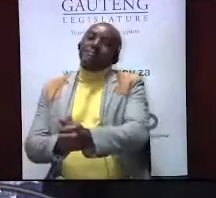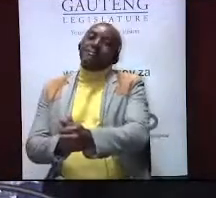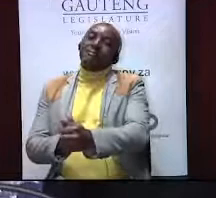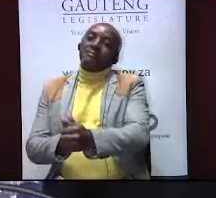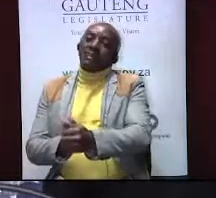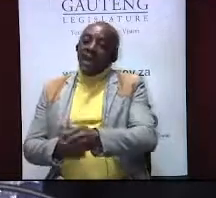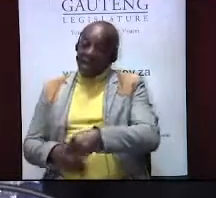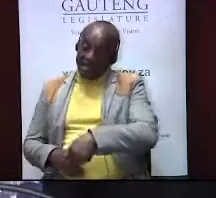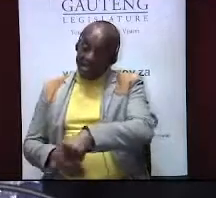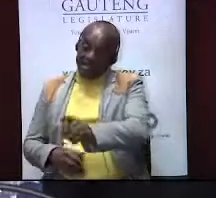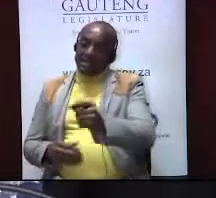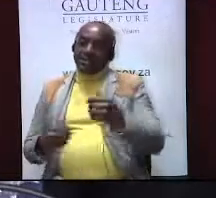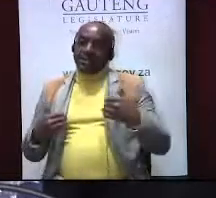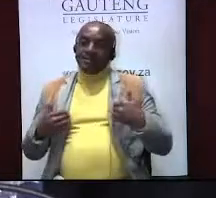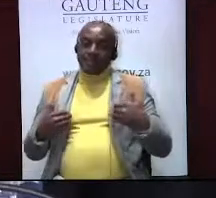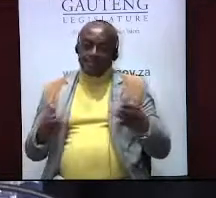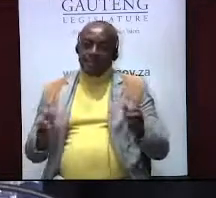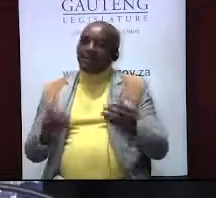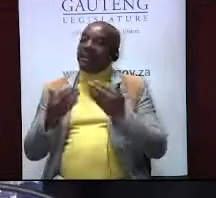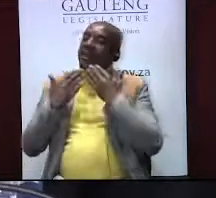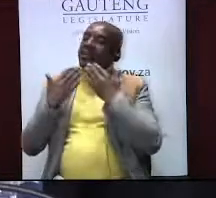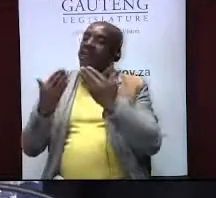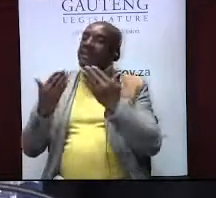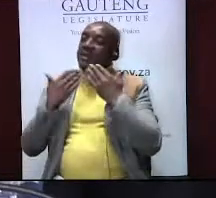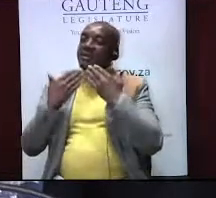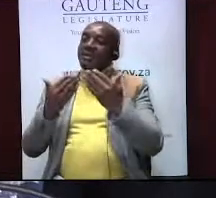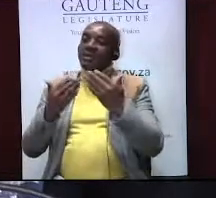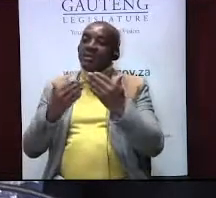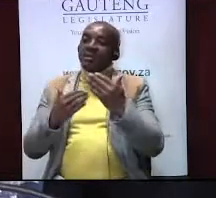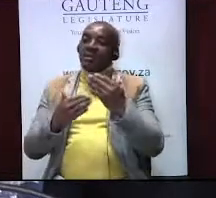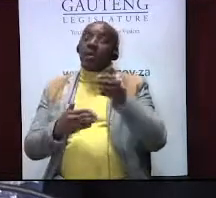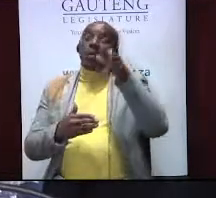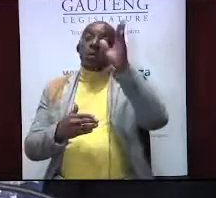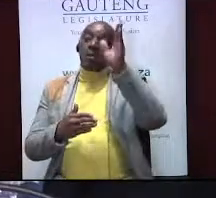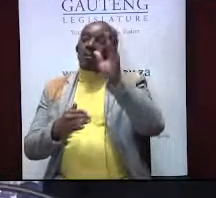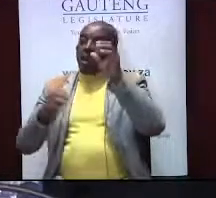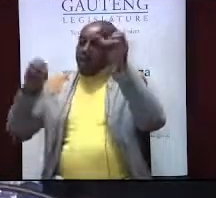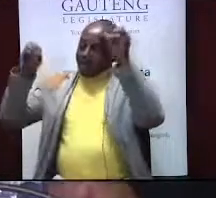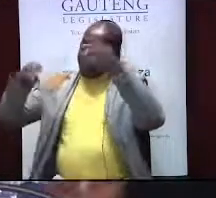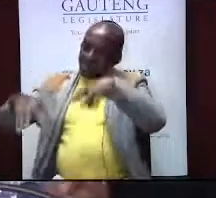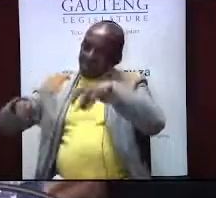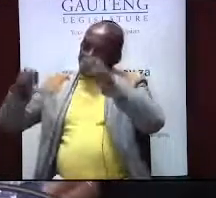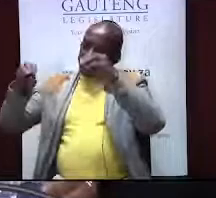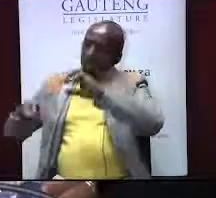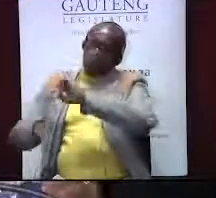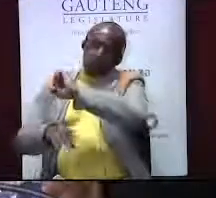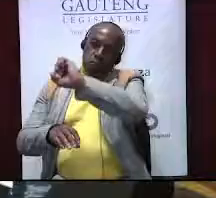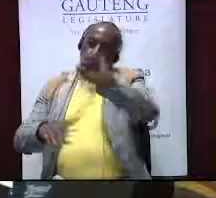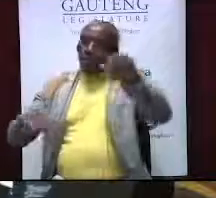This is the beginning. Thank you very much. God bless you all. Amen.